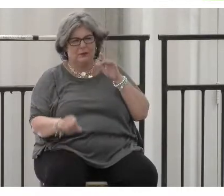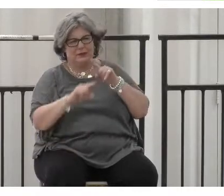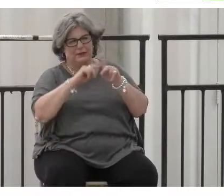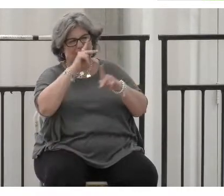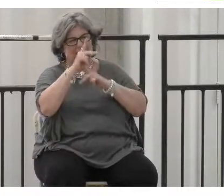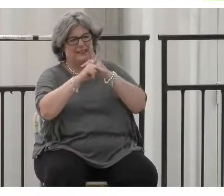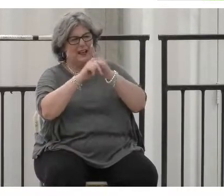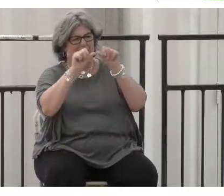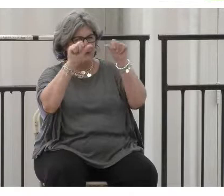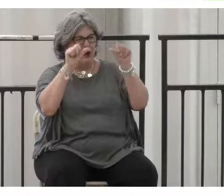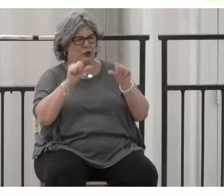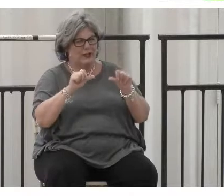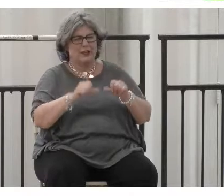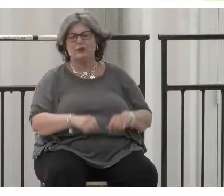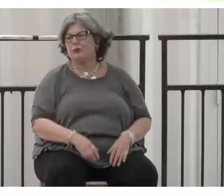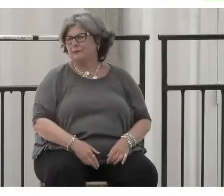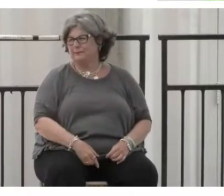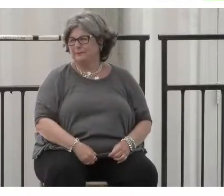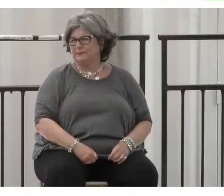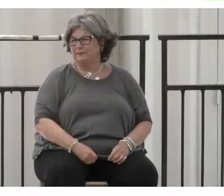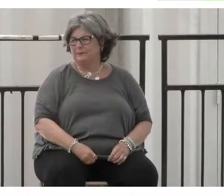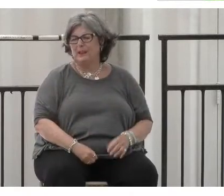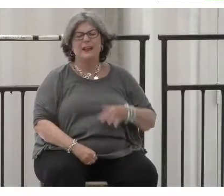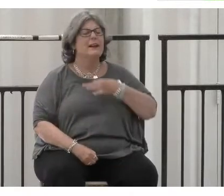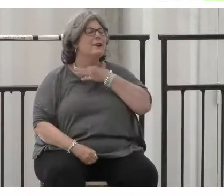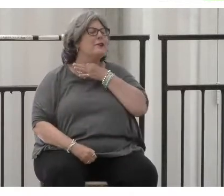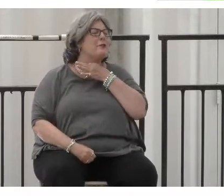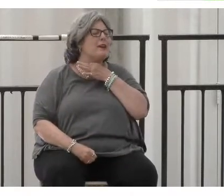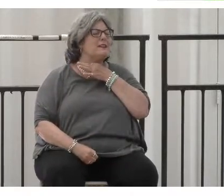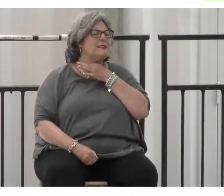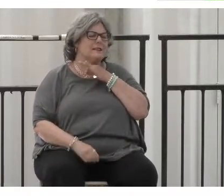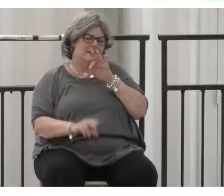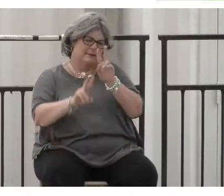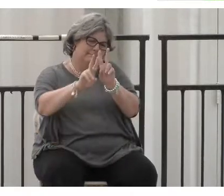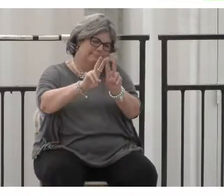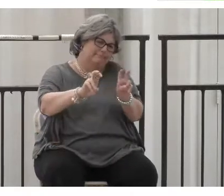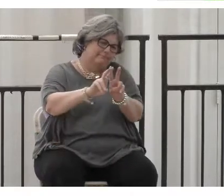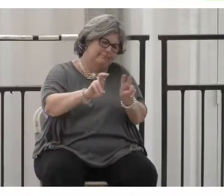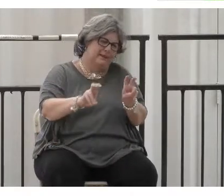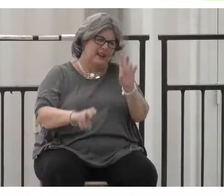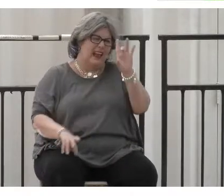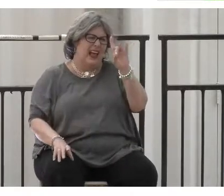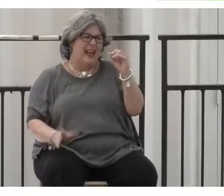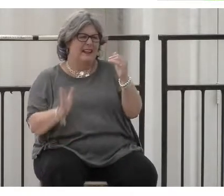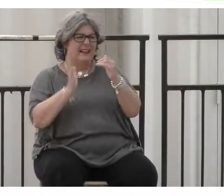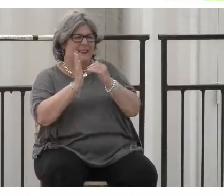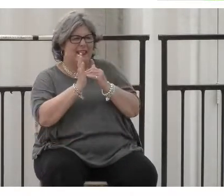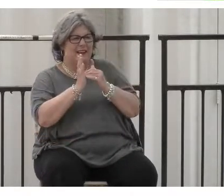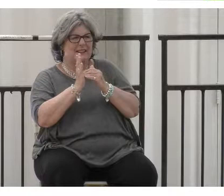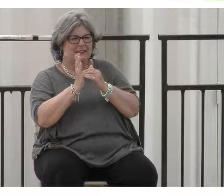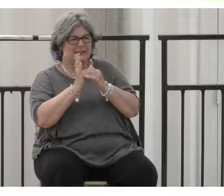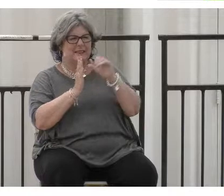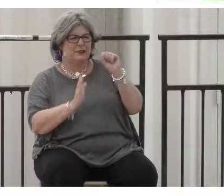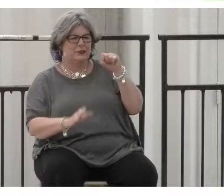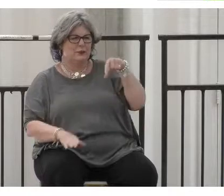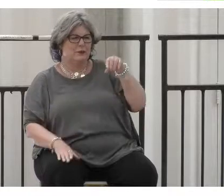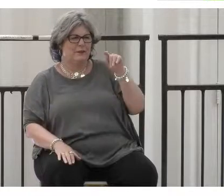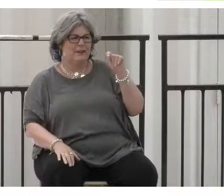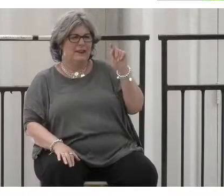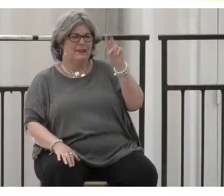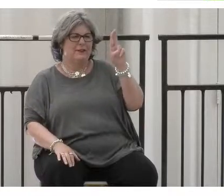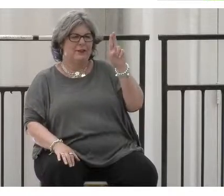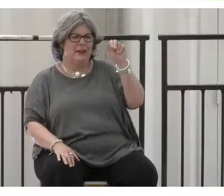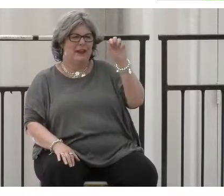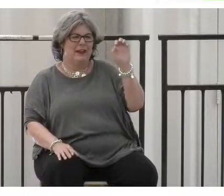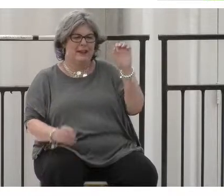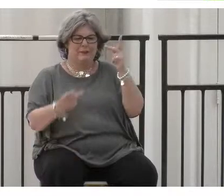architecture. And the curiosity led me to review of over 80,000 square kilometers of UAE,